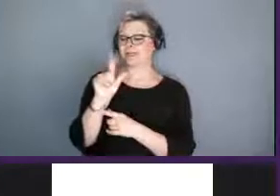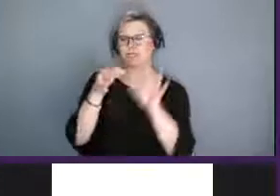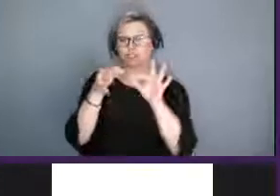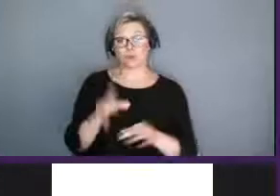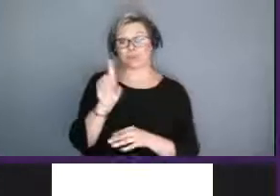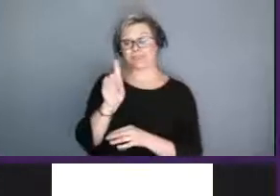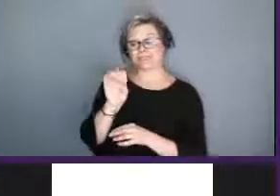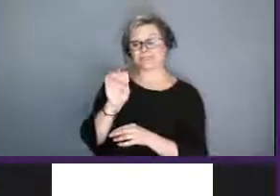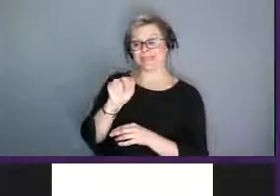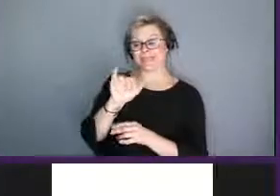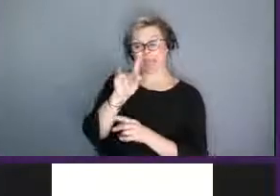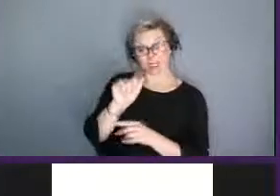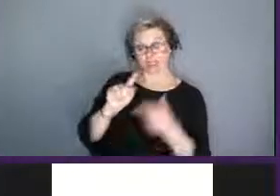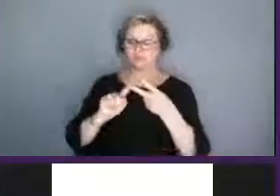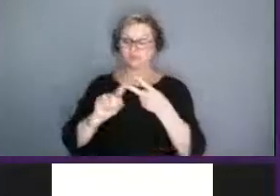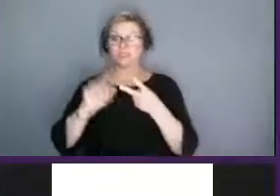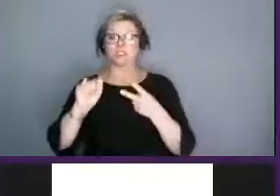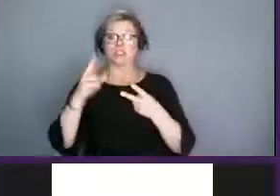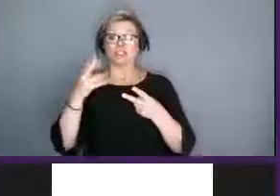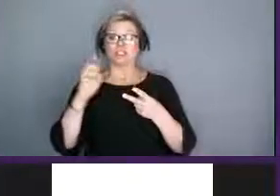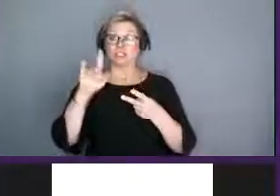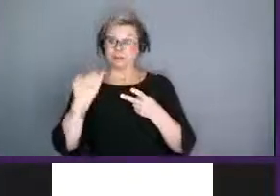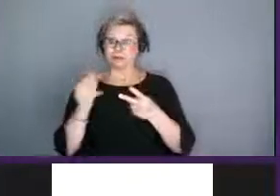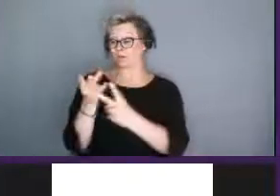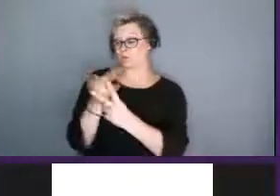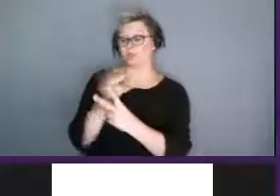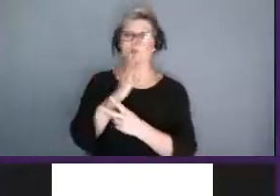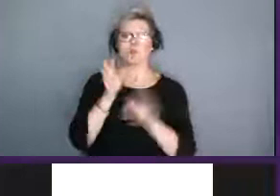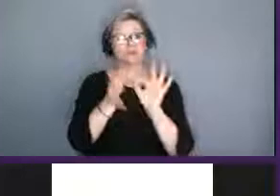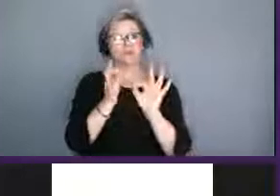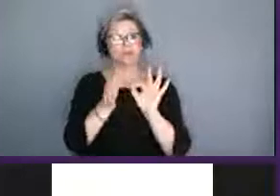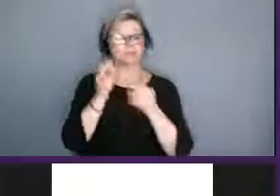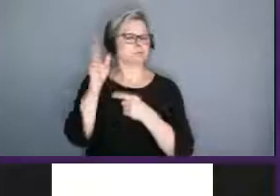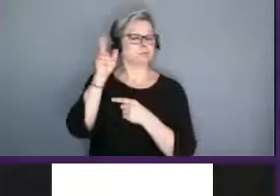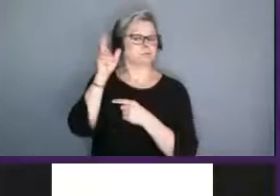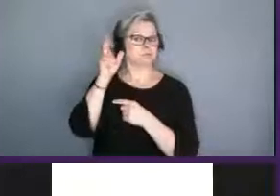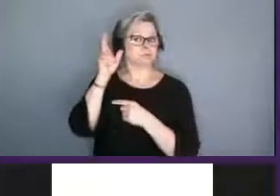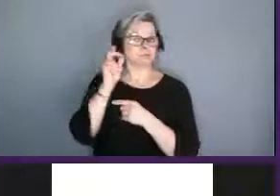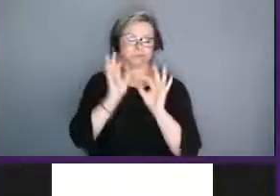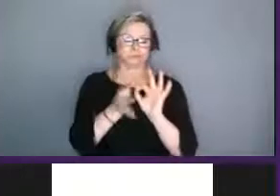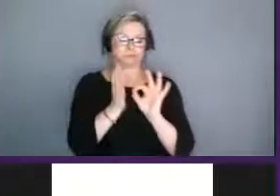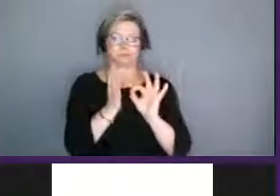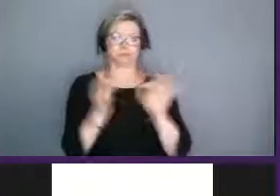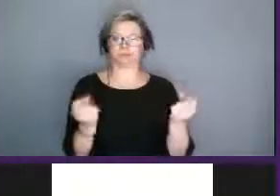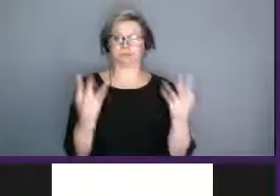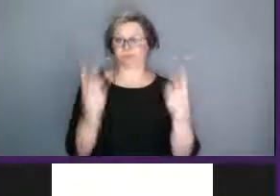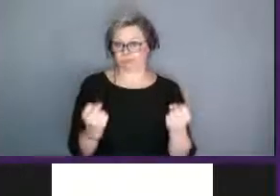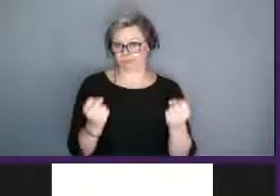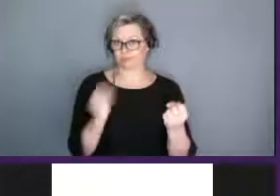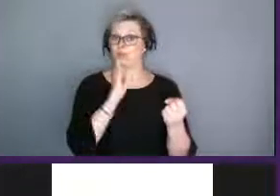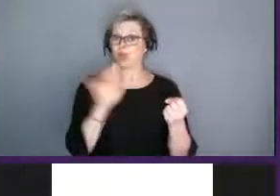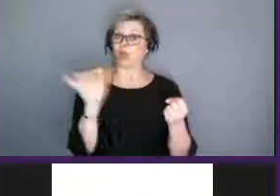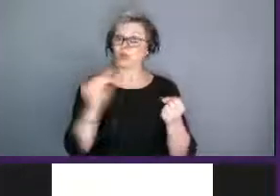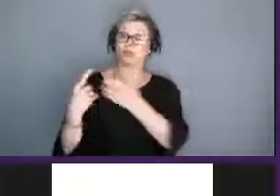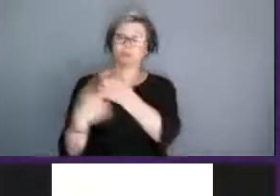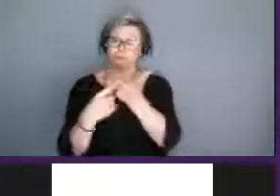Sheila, today, and they will be interpreting the audio recording that's going to be played, as well as any discussions that